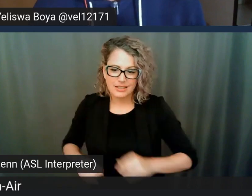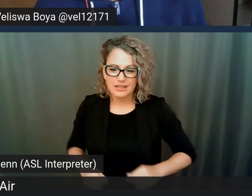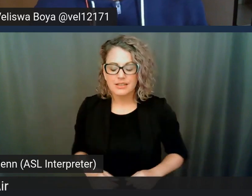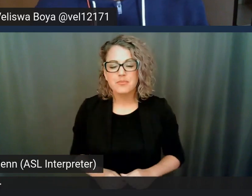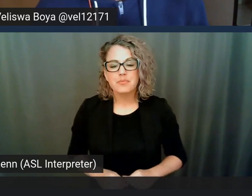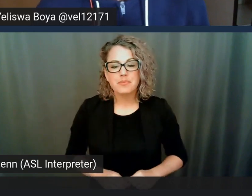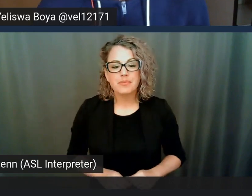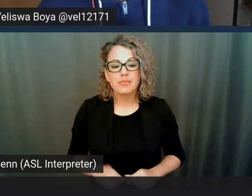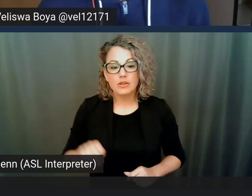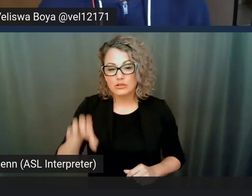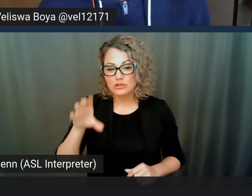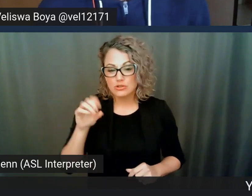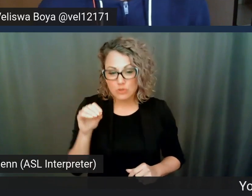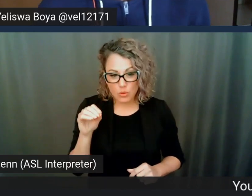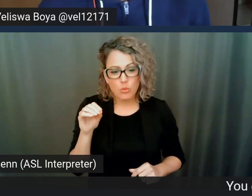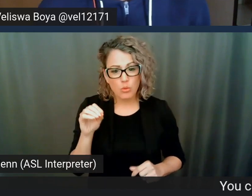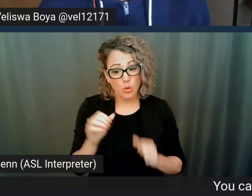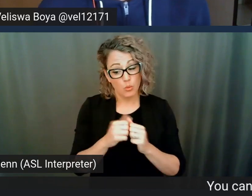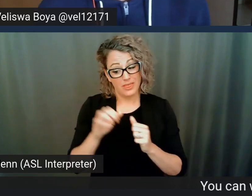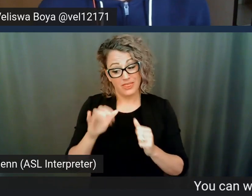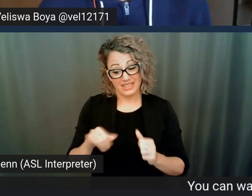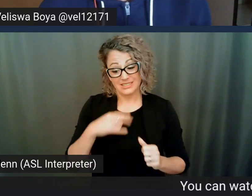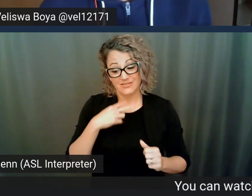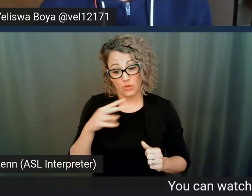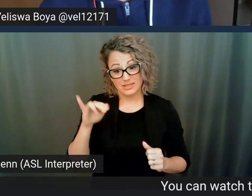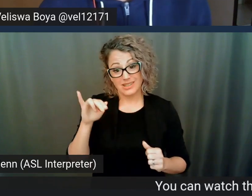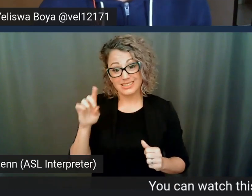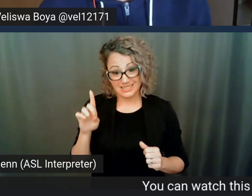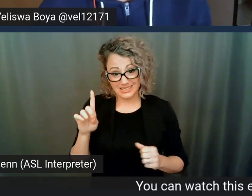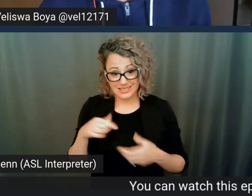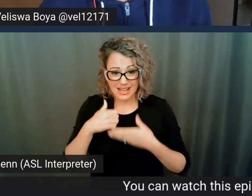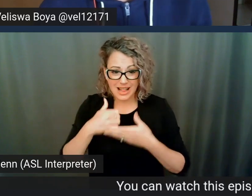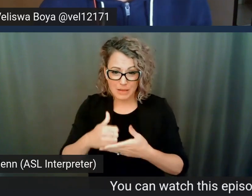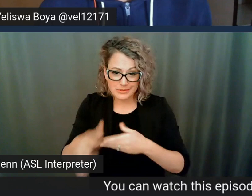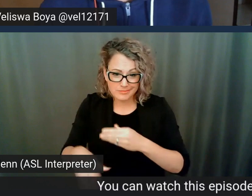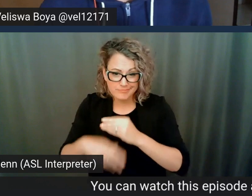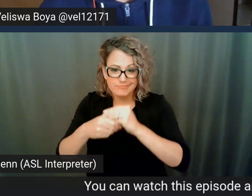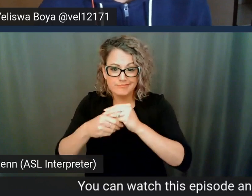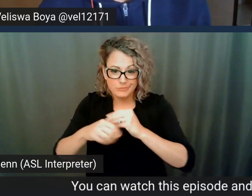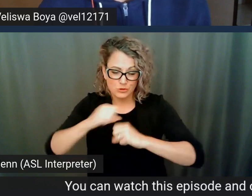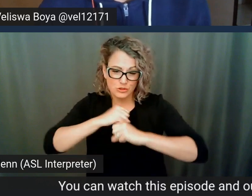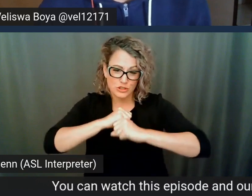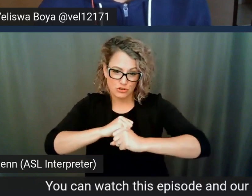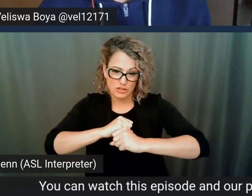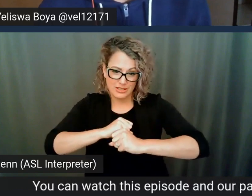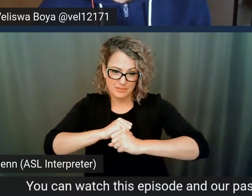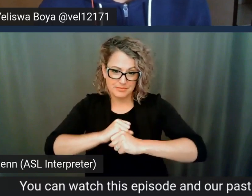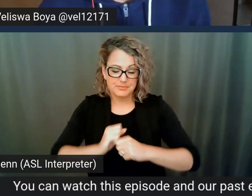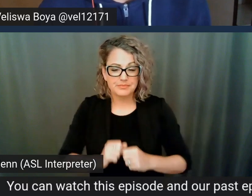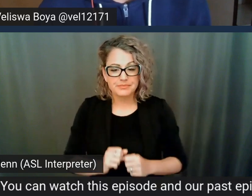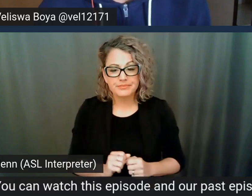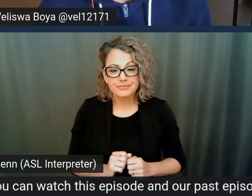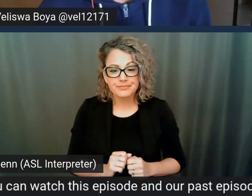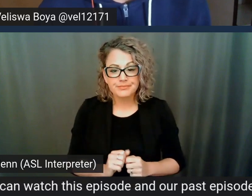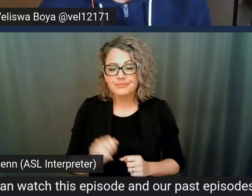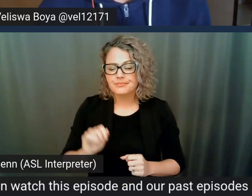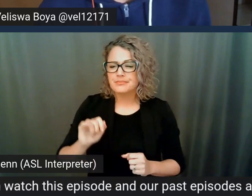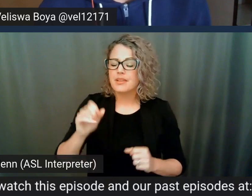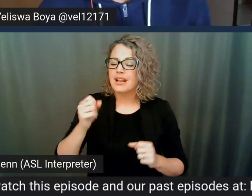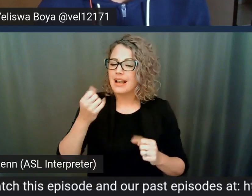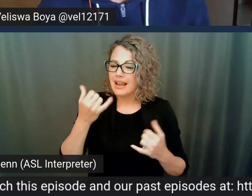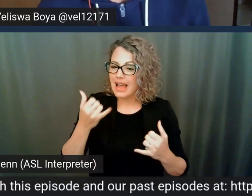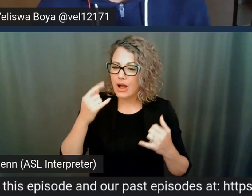that itself is like it's a big thing, and it impacts the security of operations. And if you think about it from the lens